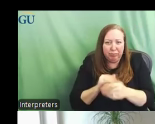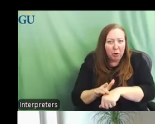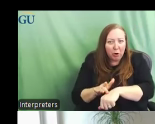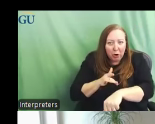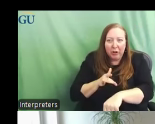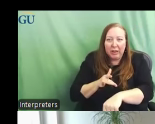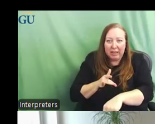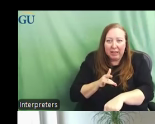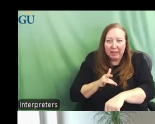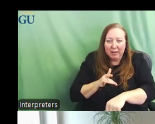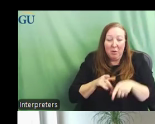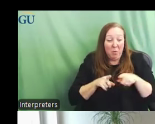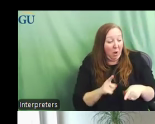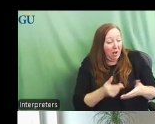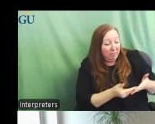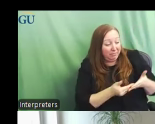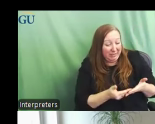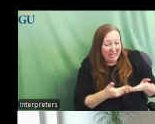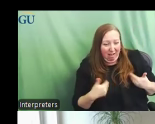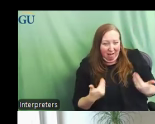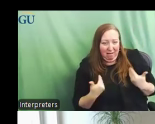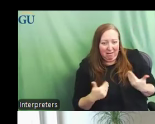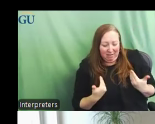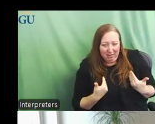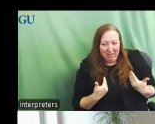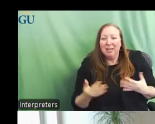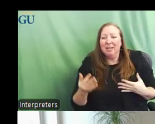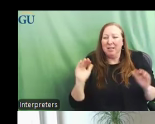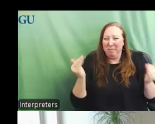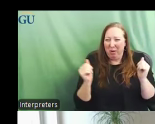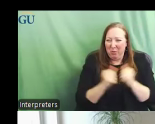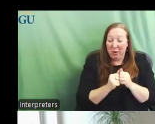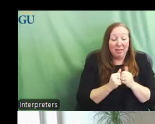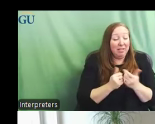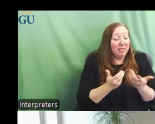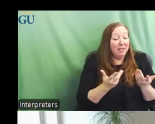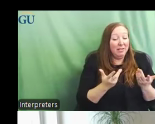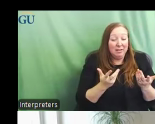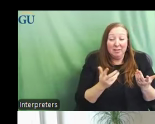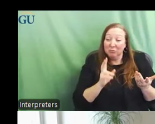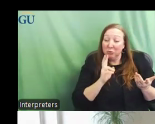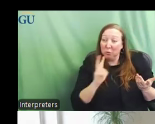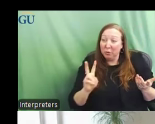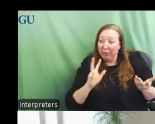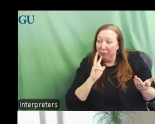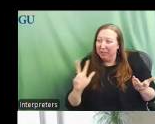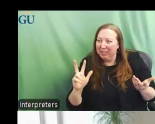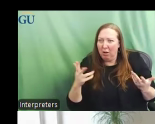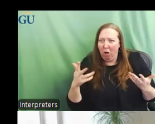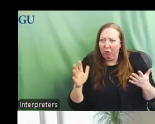still very young, versus trying to learn a signed language when their child is already 2 or 3. So